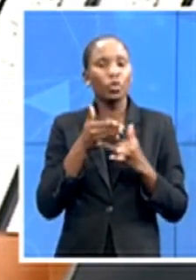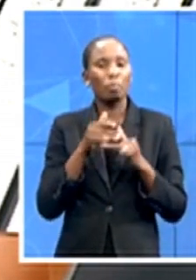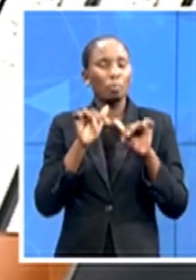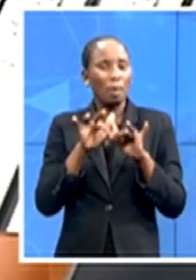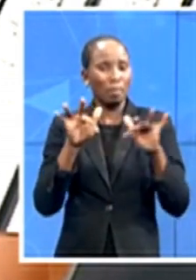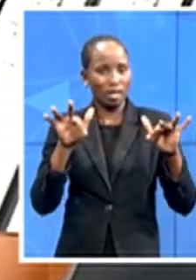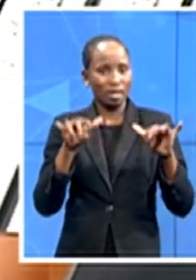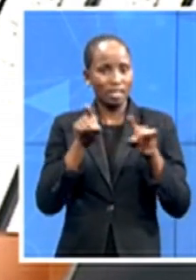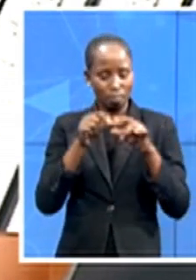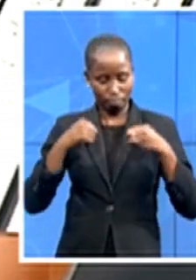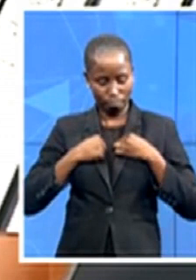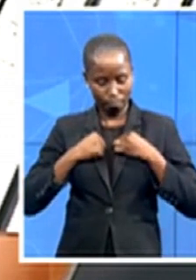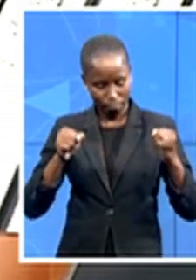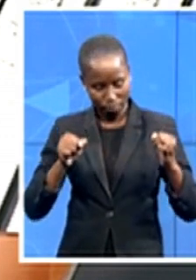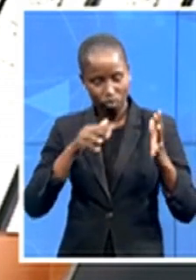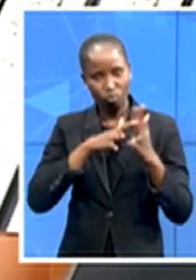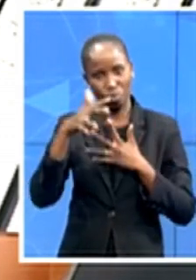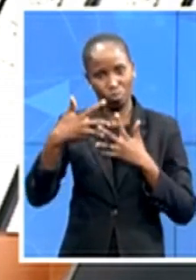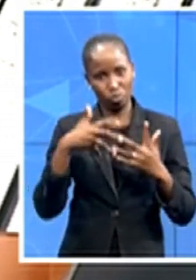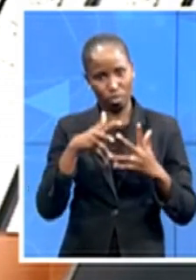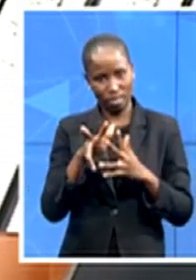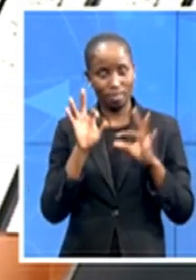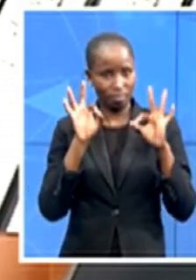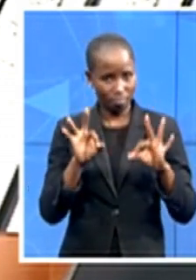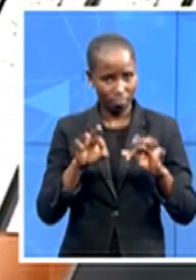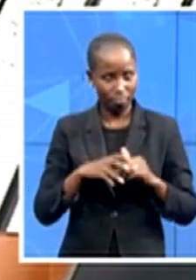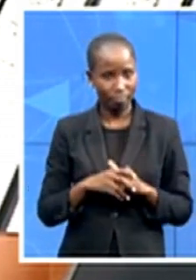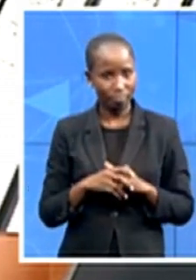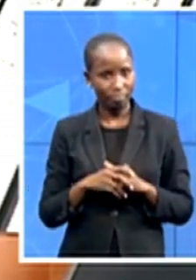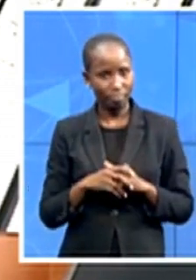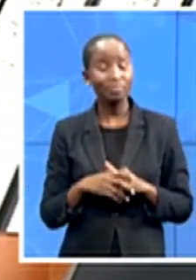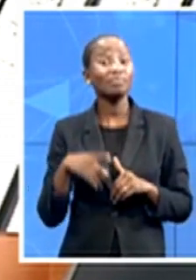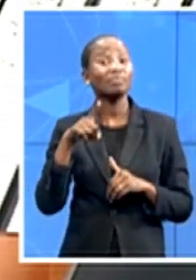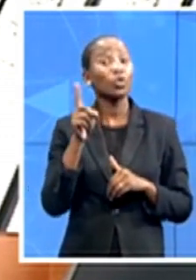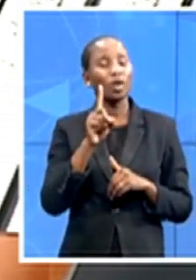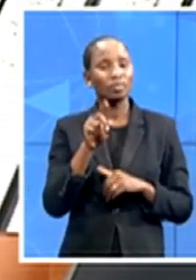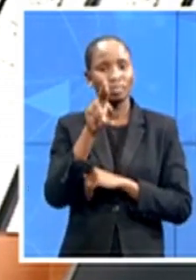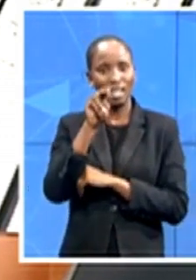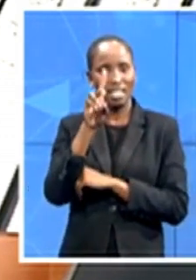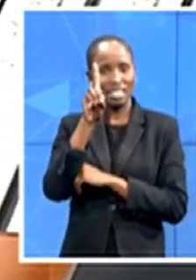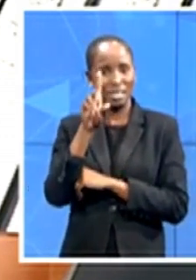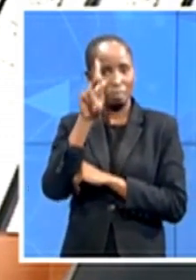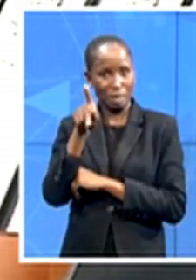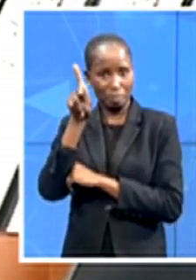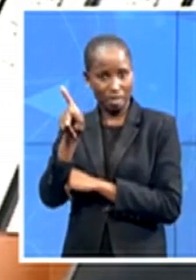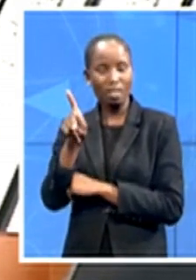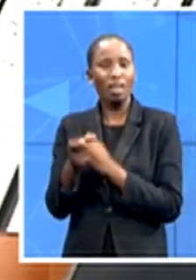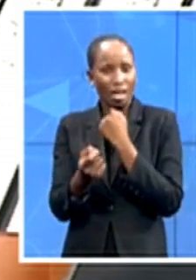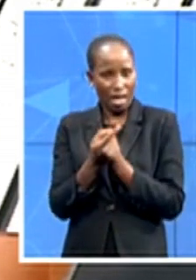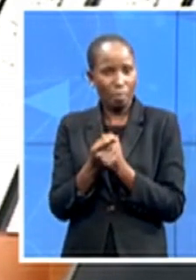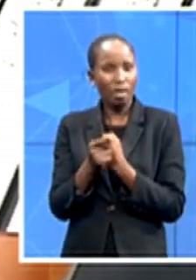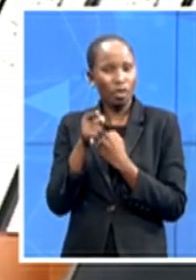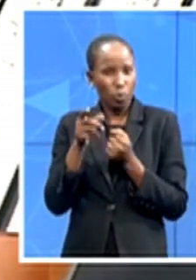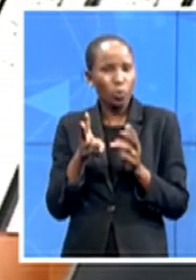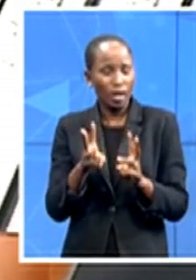This was the first time an NDPP was appointed in such a manner, which did much to